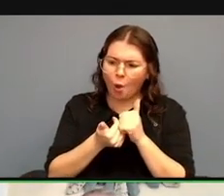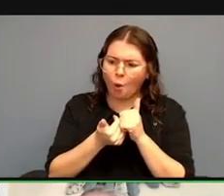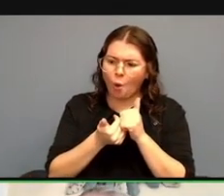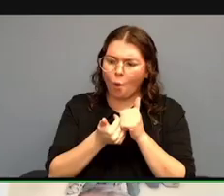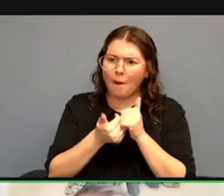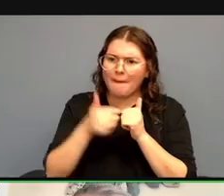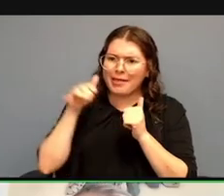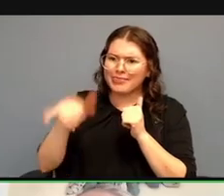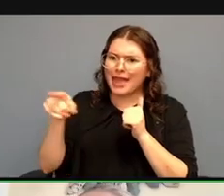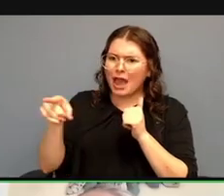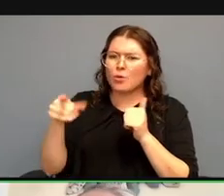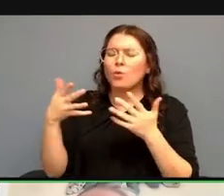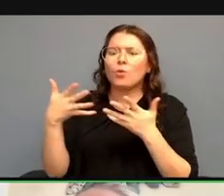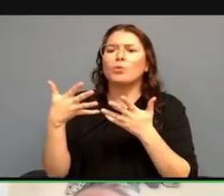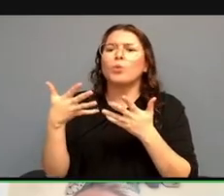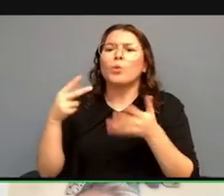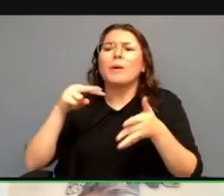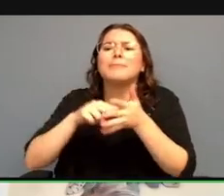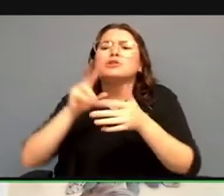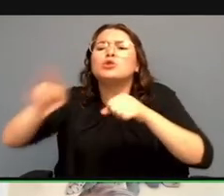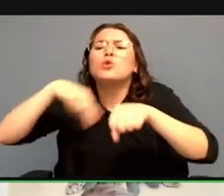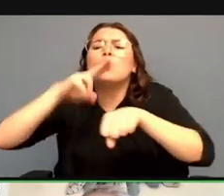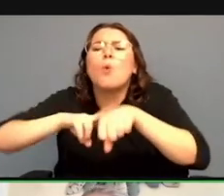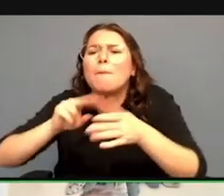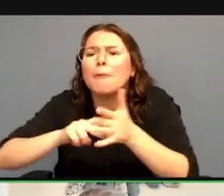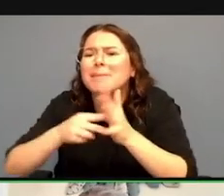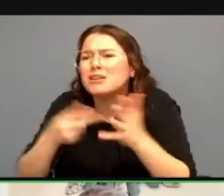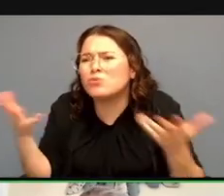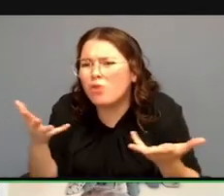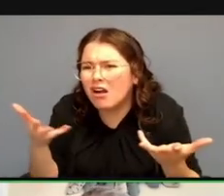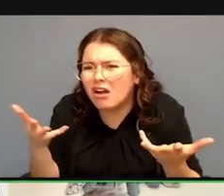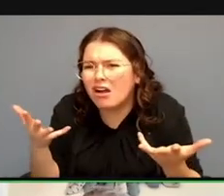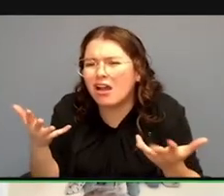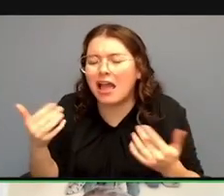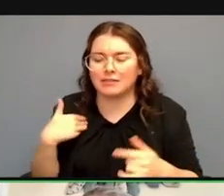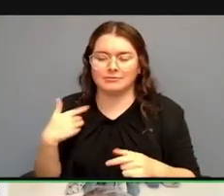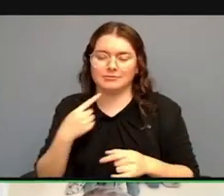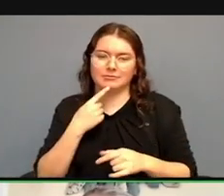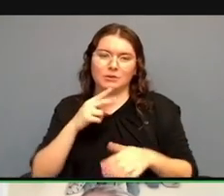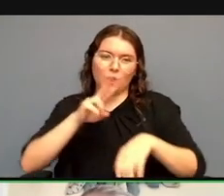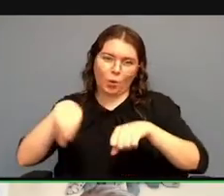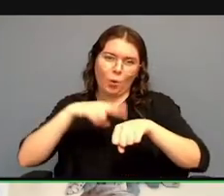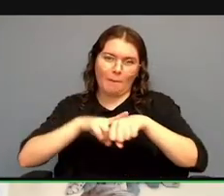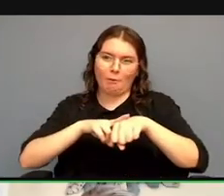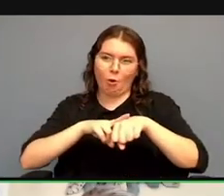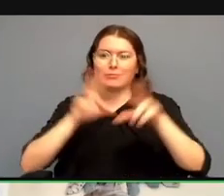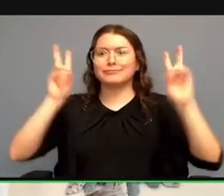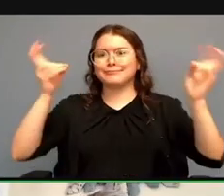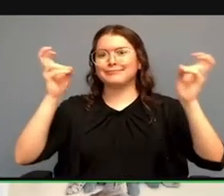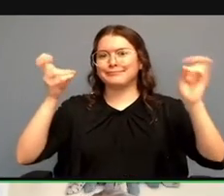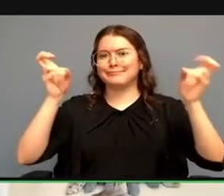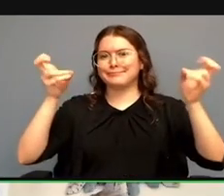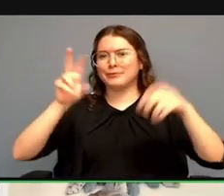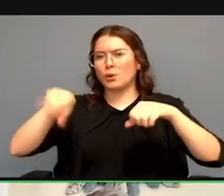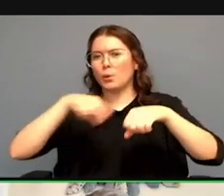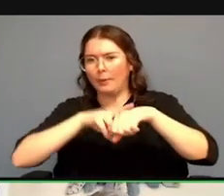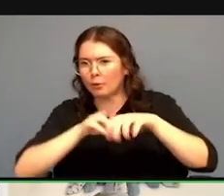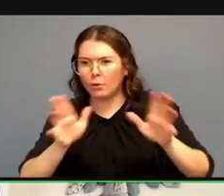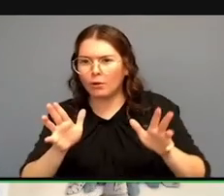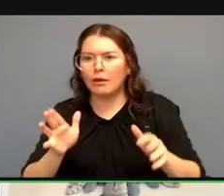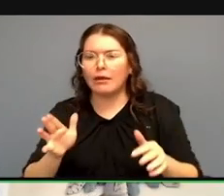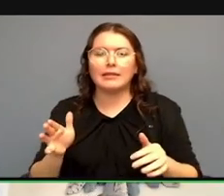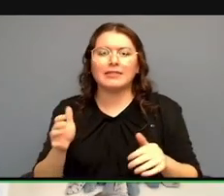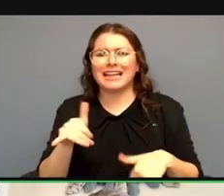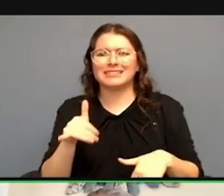what normal was within that population. And I say normal in quotations, meaning, that's a